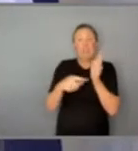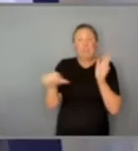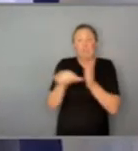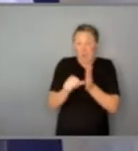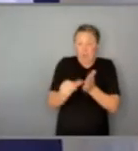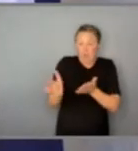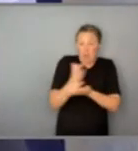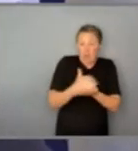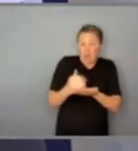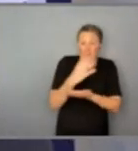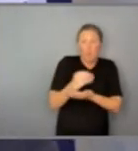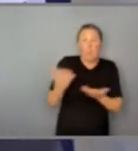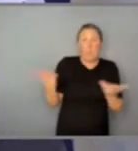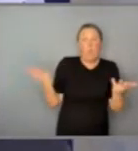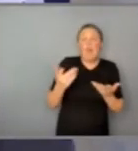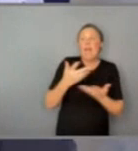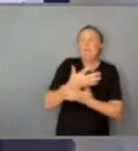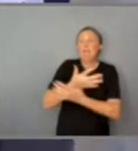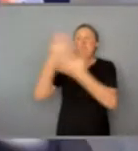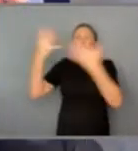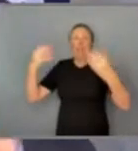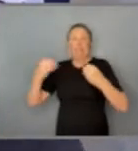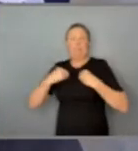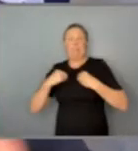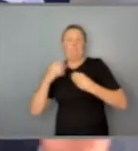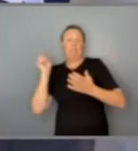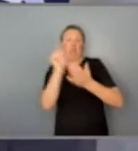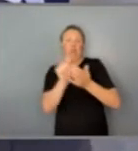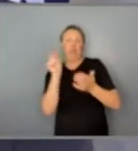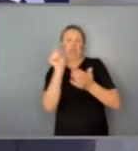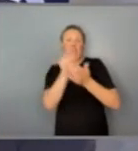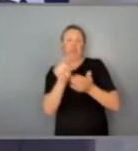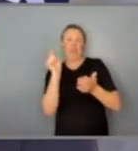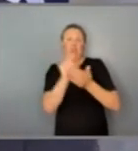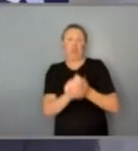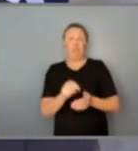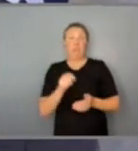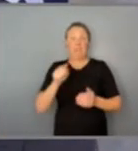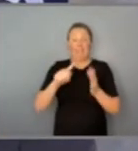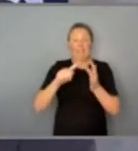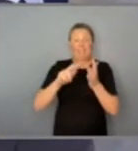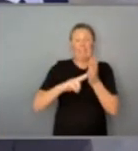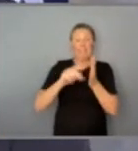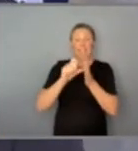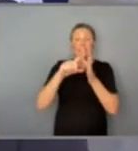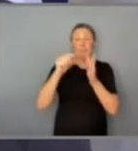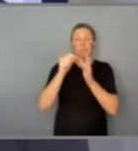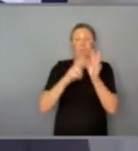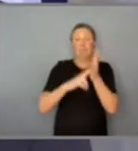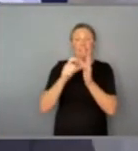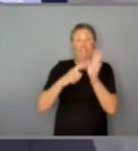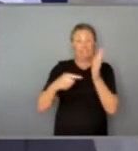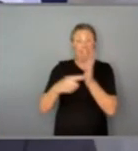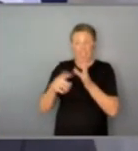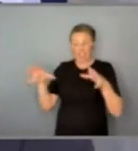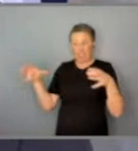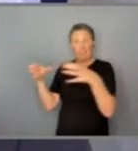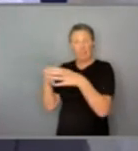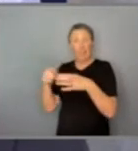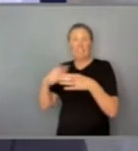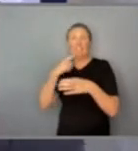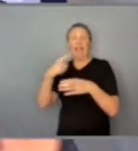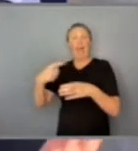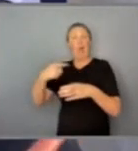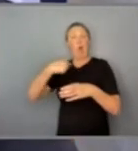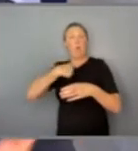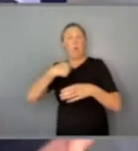voices of a local community, and we've got at least 2 of them who used to be members of the Labor Party. So they've been called out by their own histories. They